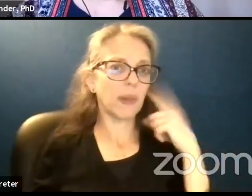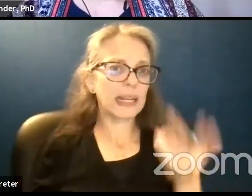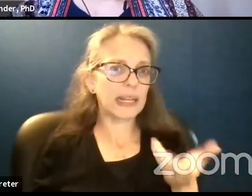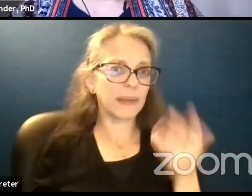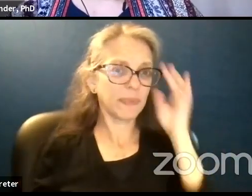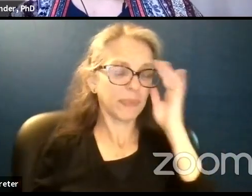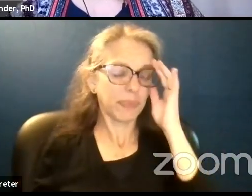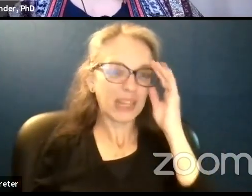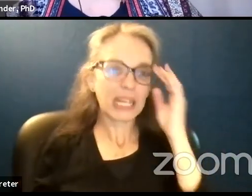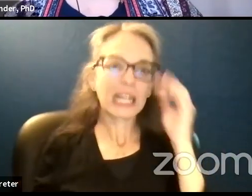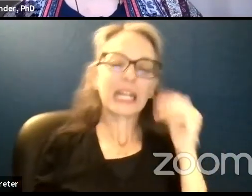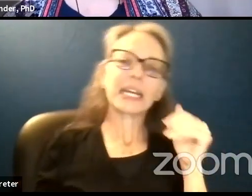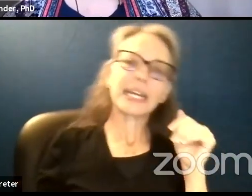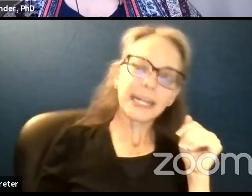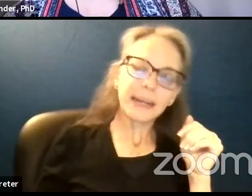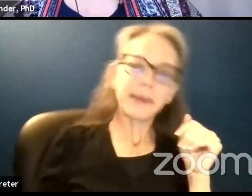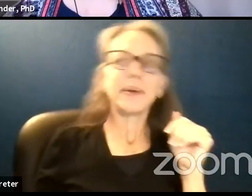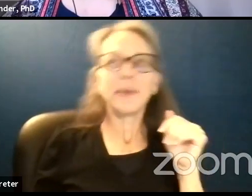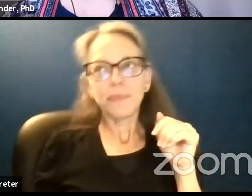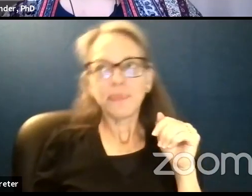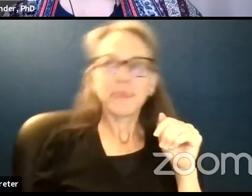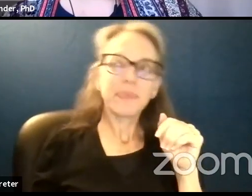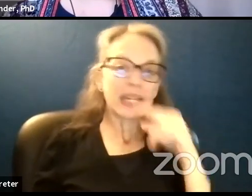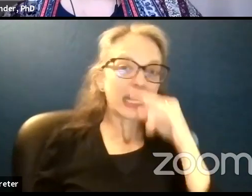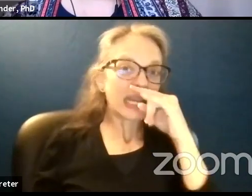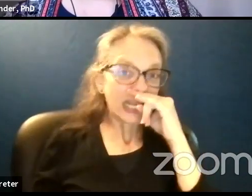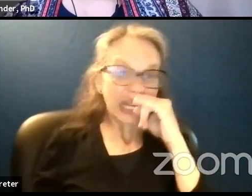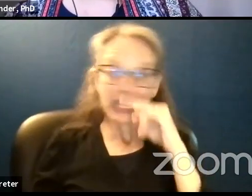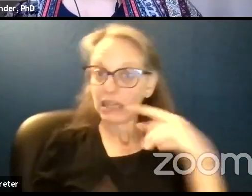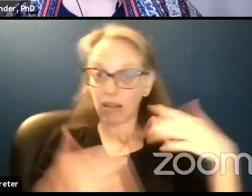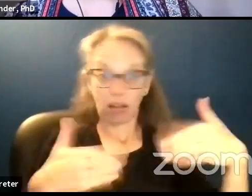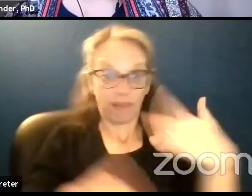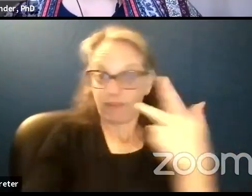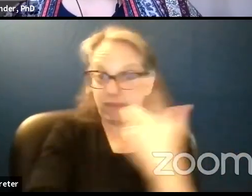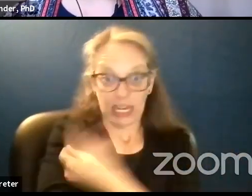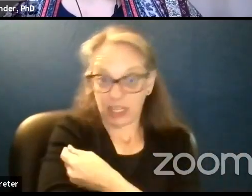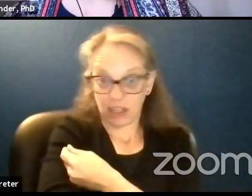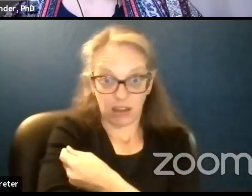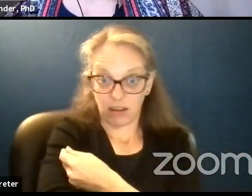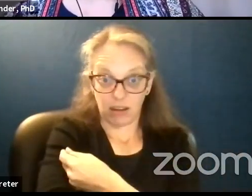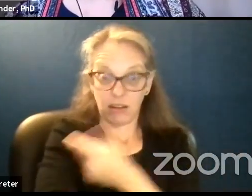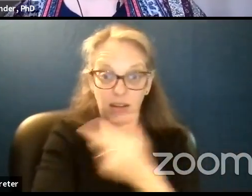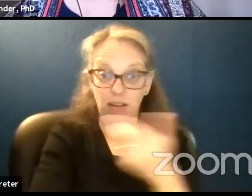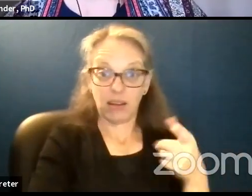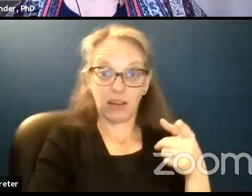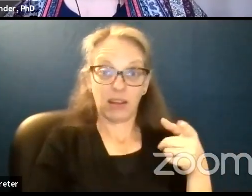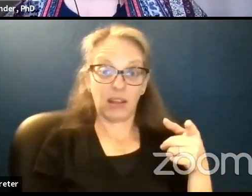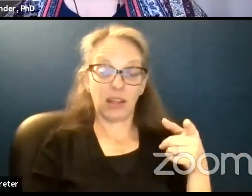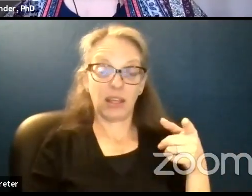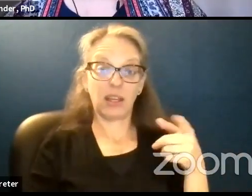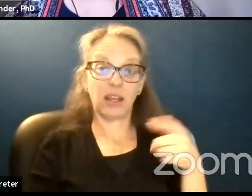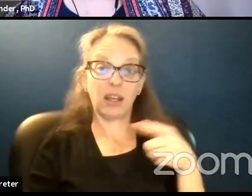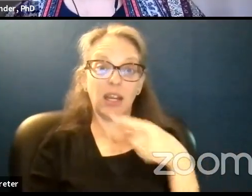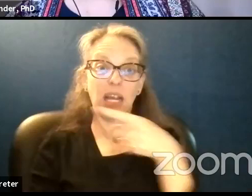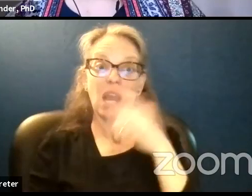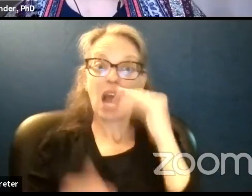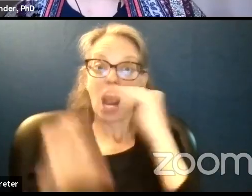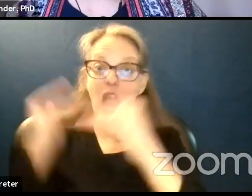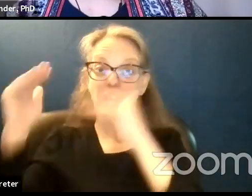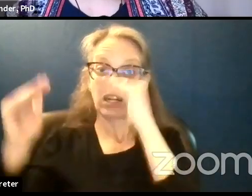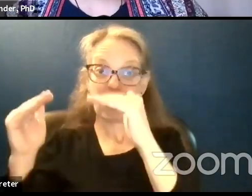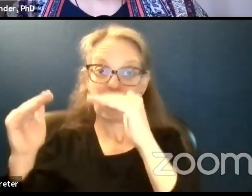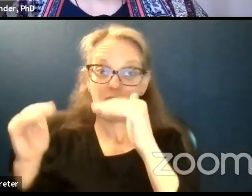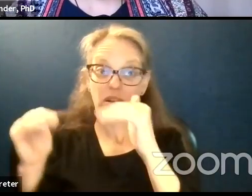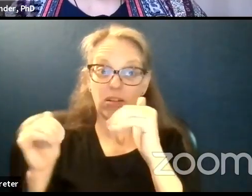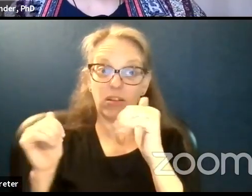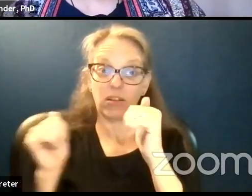Yeah, I would say kids are unvaccinated people, right? So you're not vaccinated and your adults that go with you may be